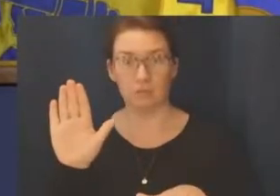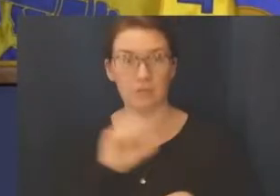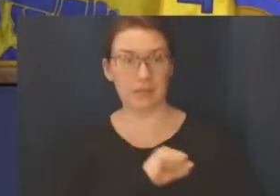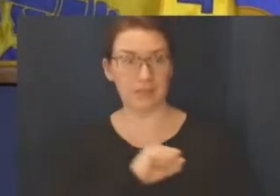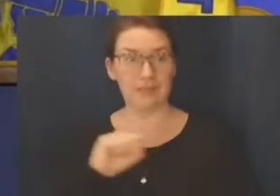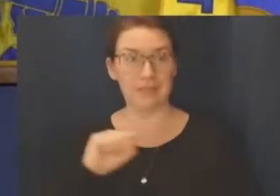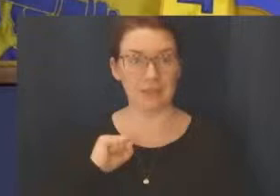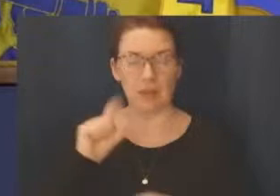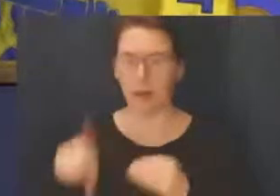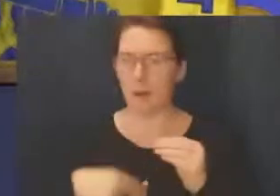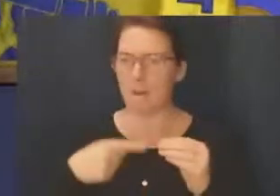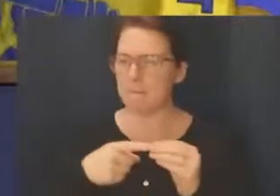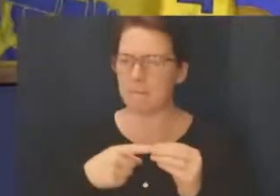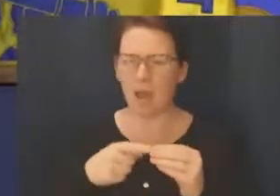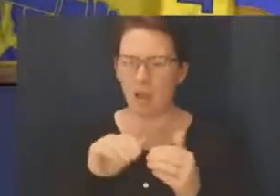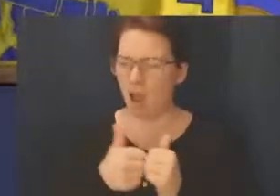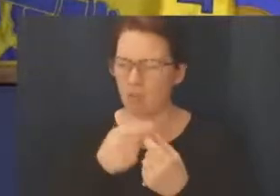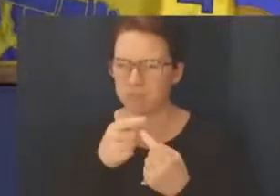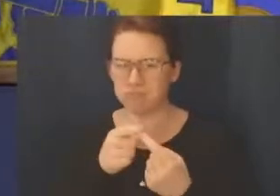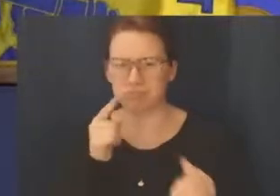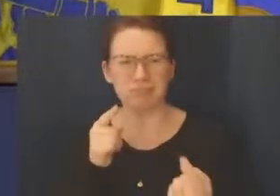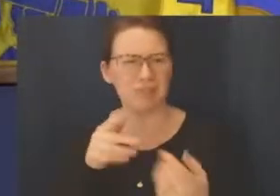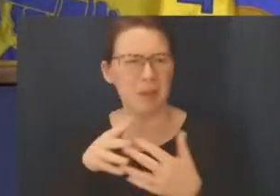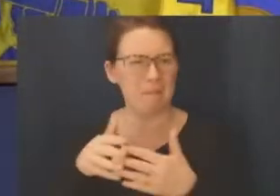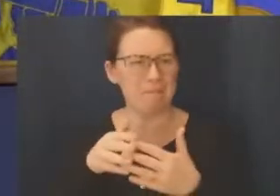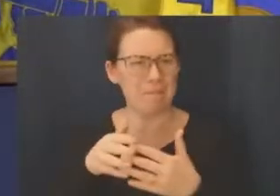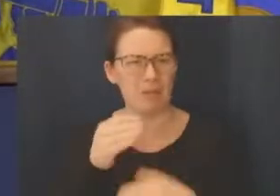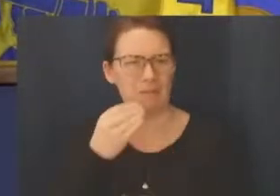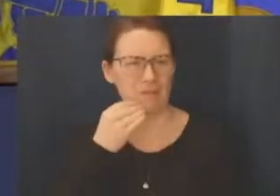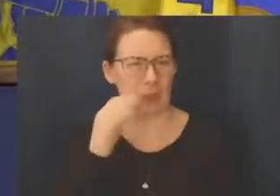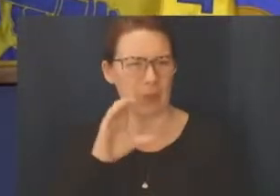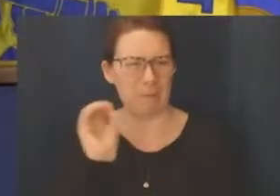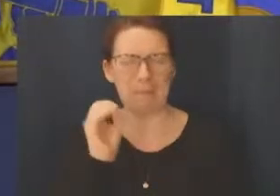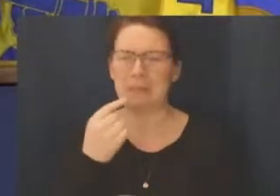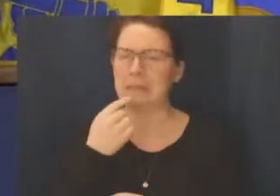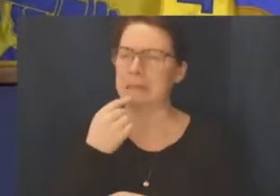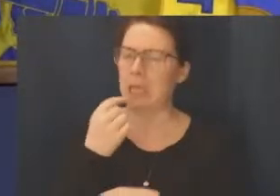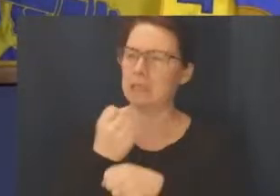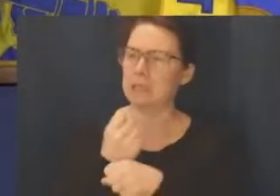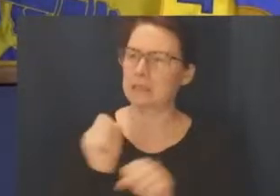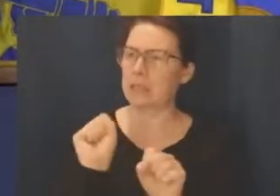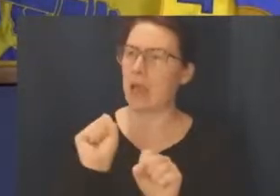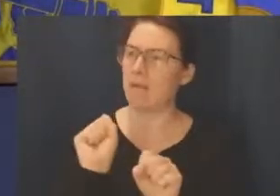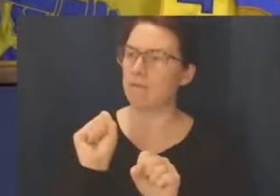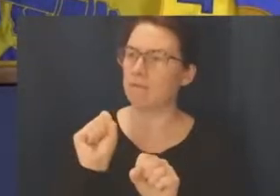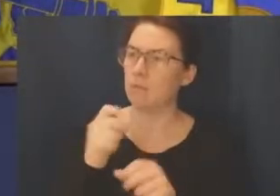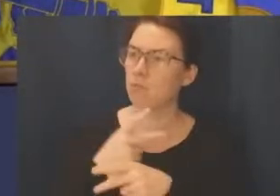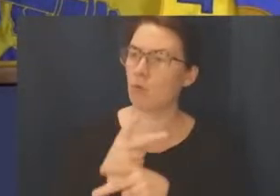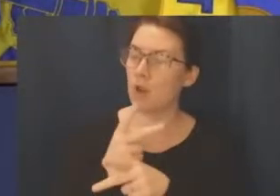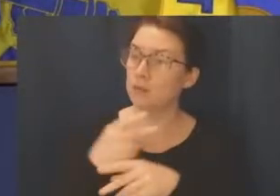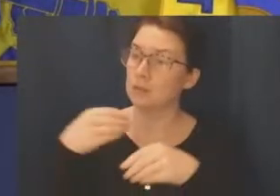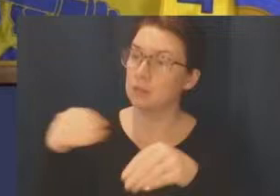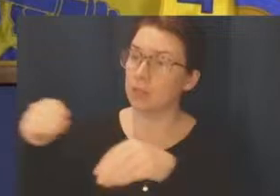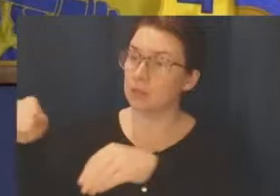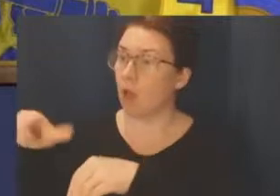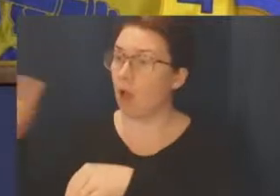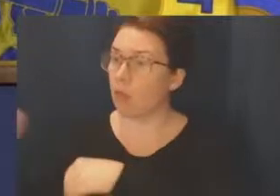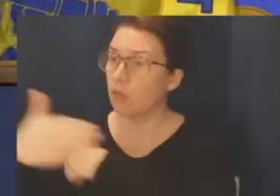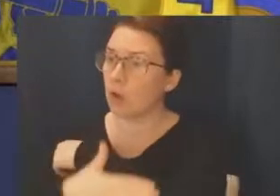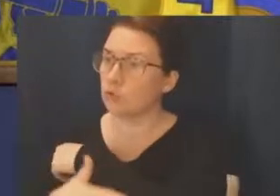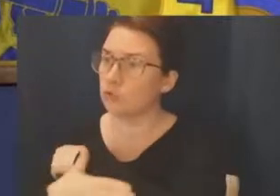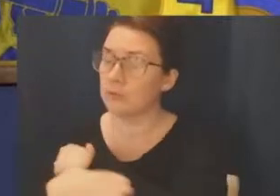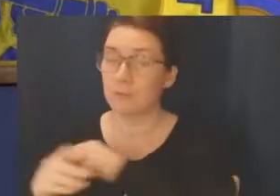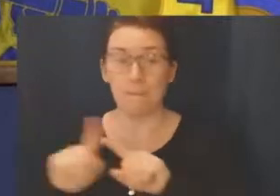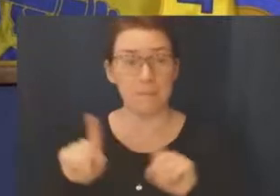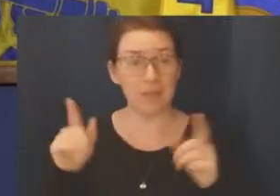American food companies selling safer products in other countries while selling inferior versions of the